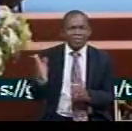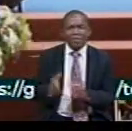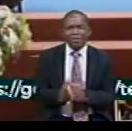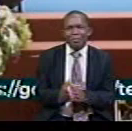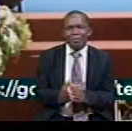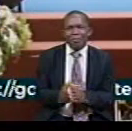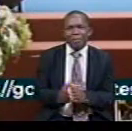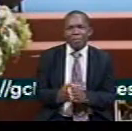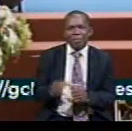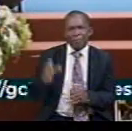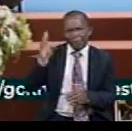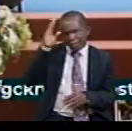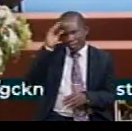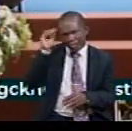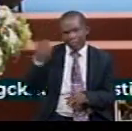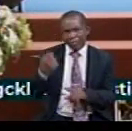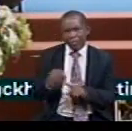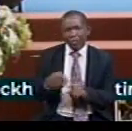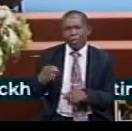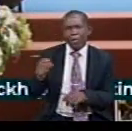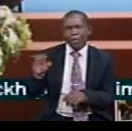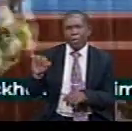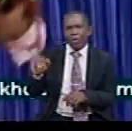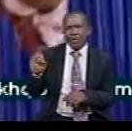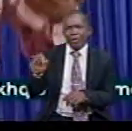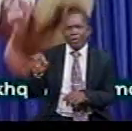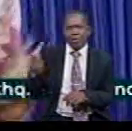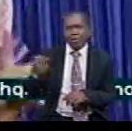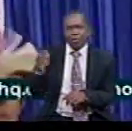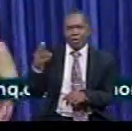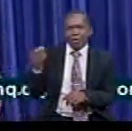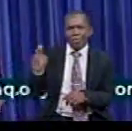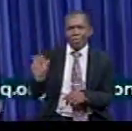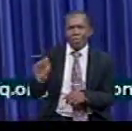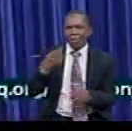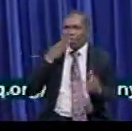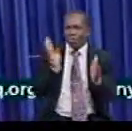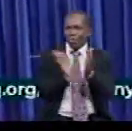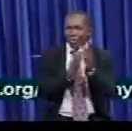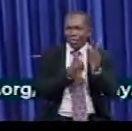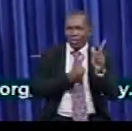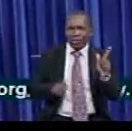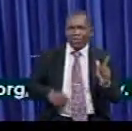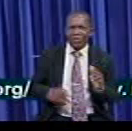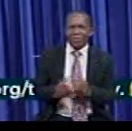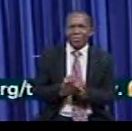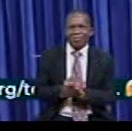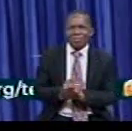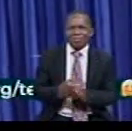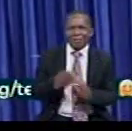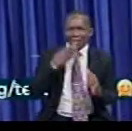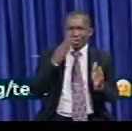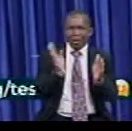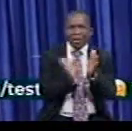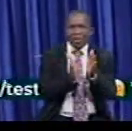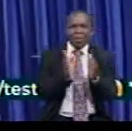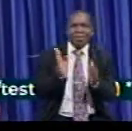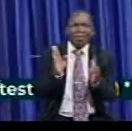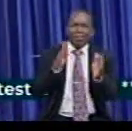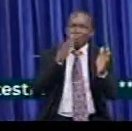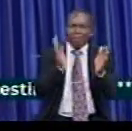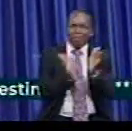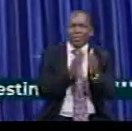Nungwa. Yeah, please give your testimony. Praise the Lord. Praise Master